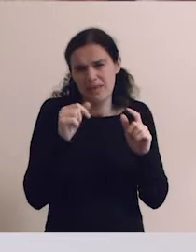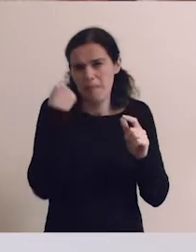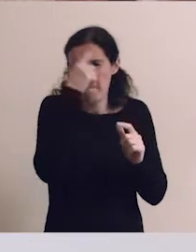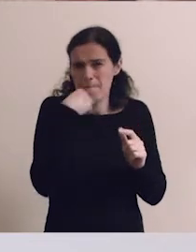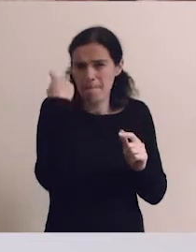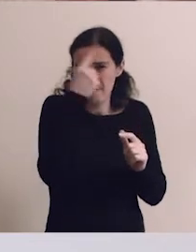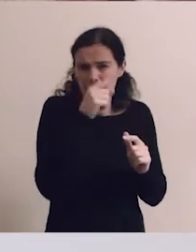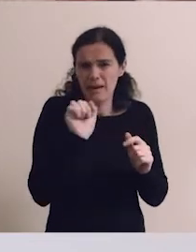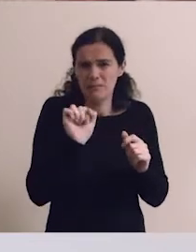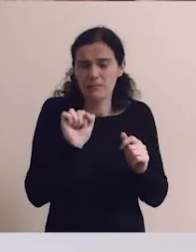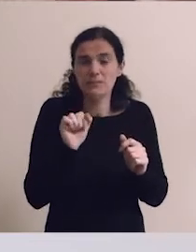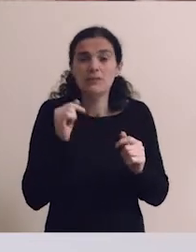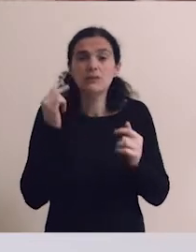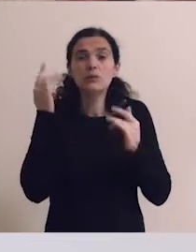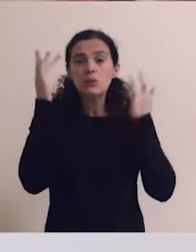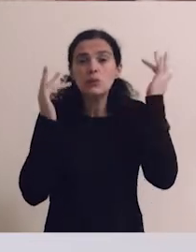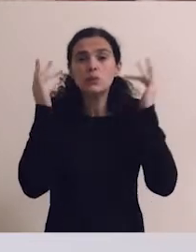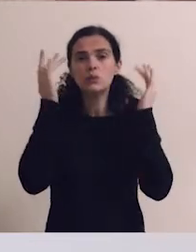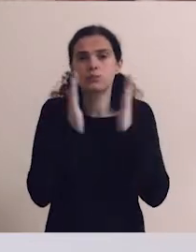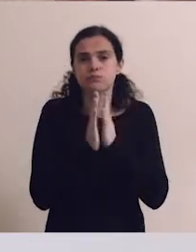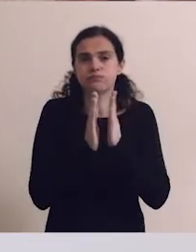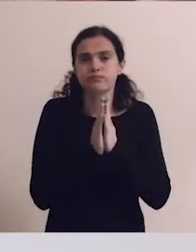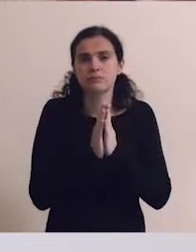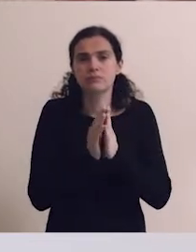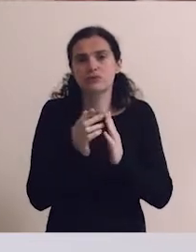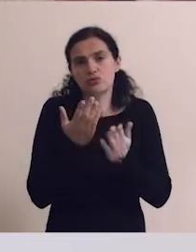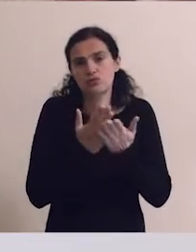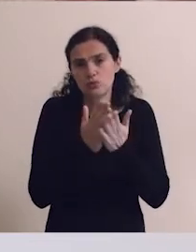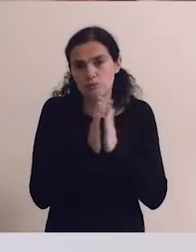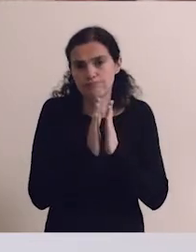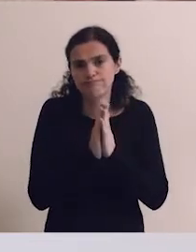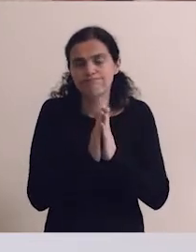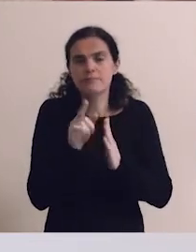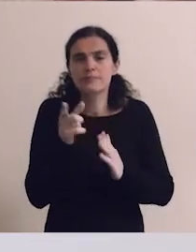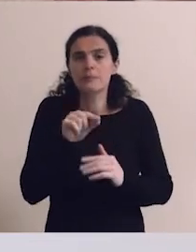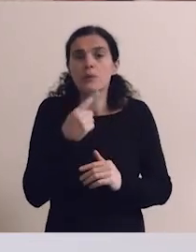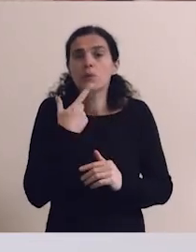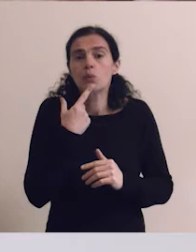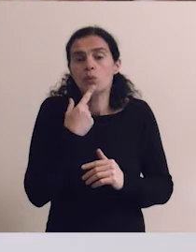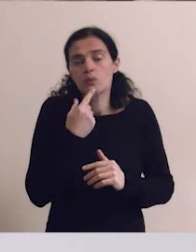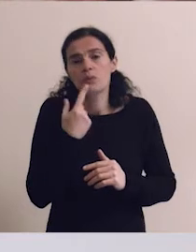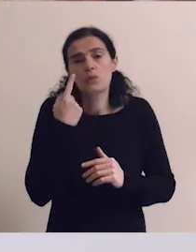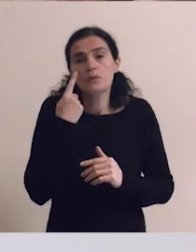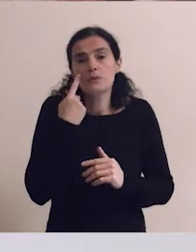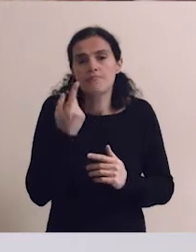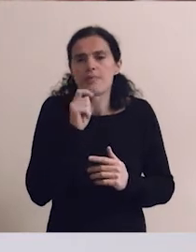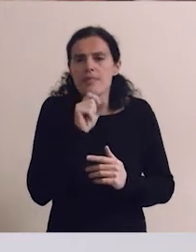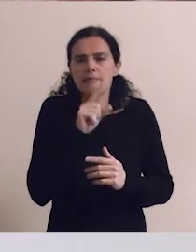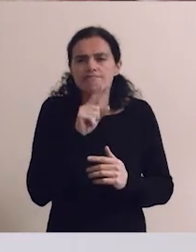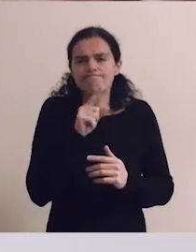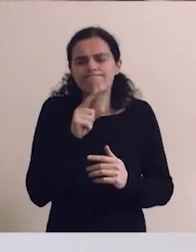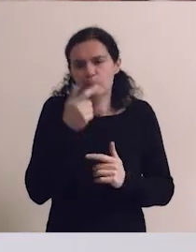portrait of a theologist and philosopher which was known to be